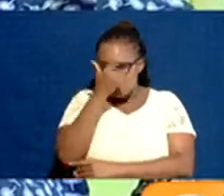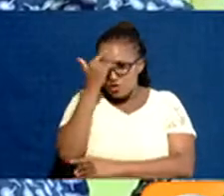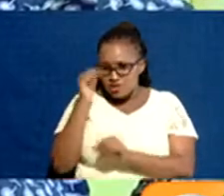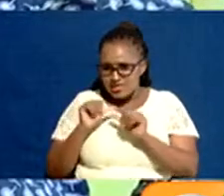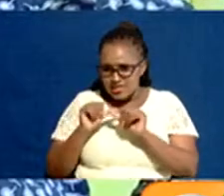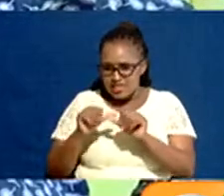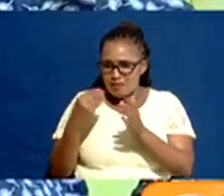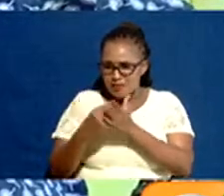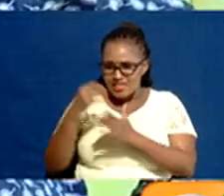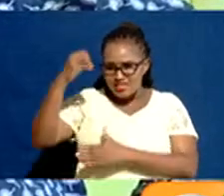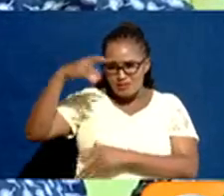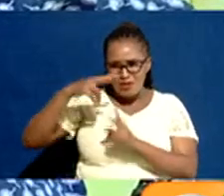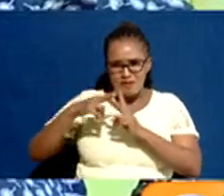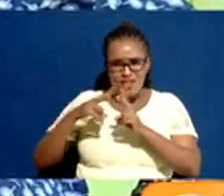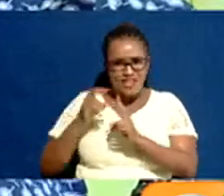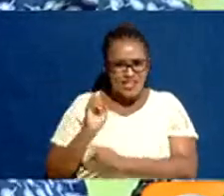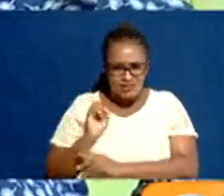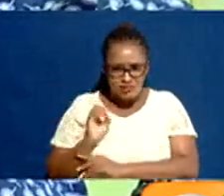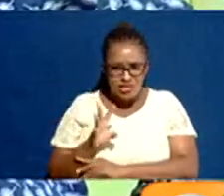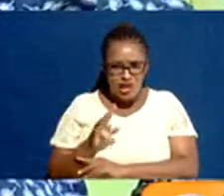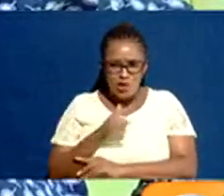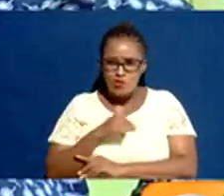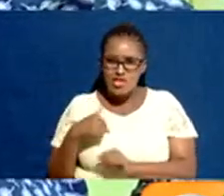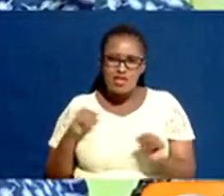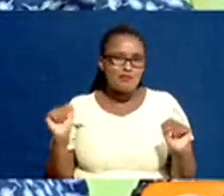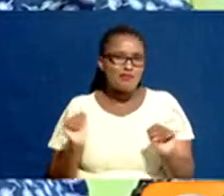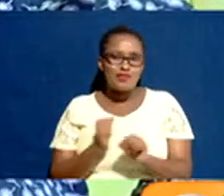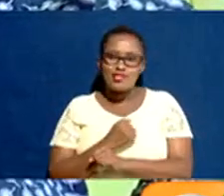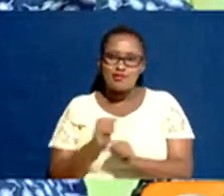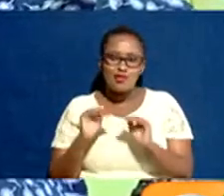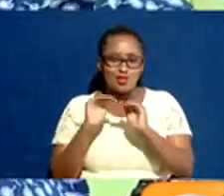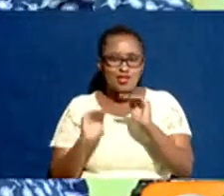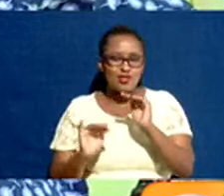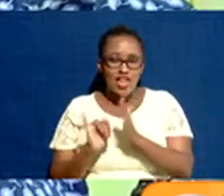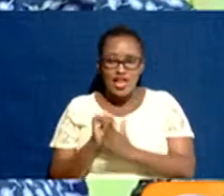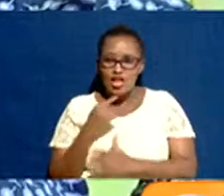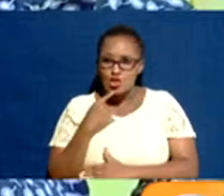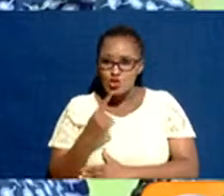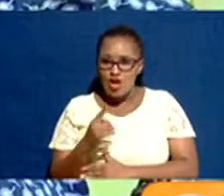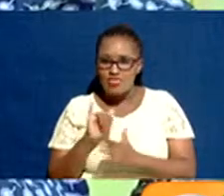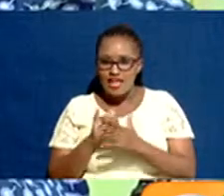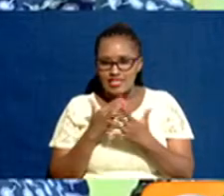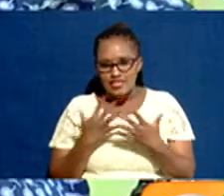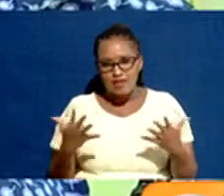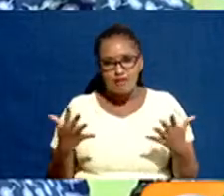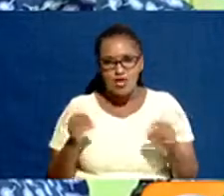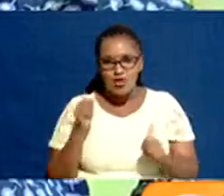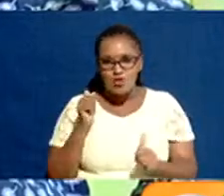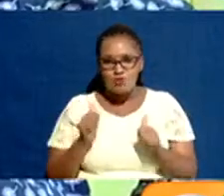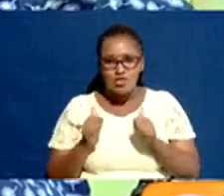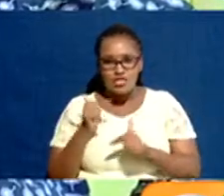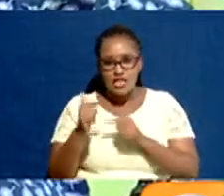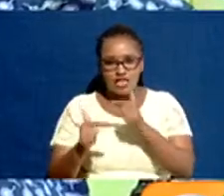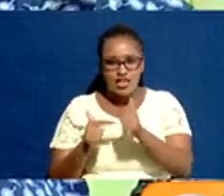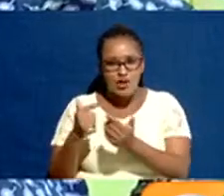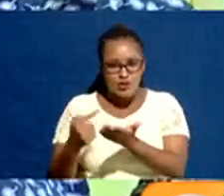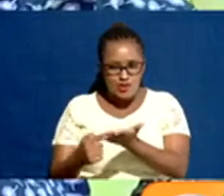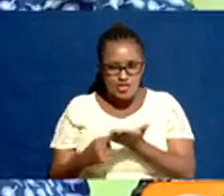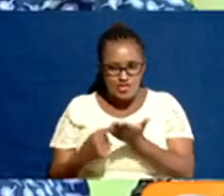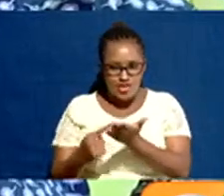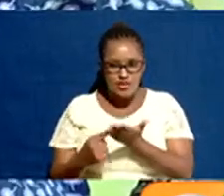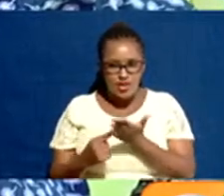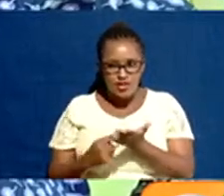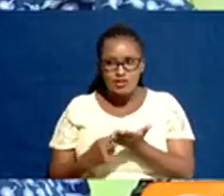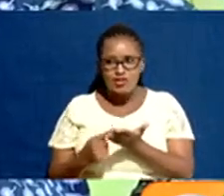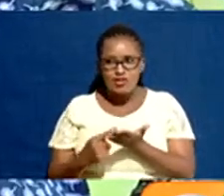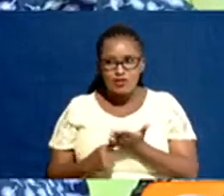of power is up, we will not be able to bring down the cost of living. So it is something that there is a team of men and